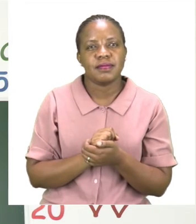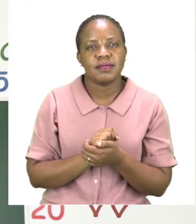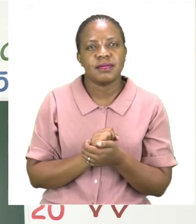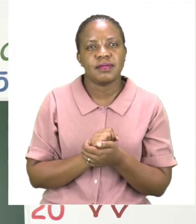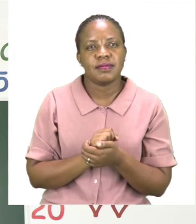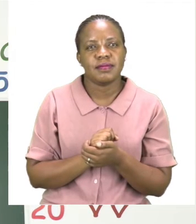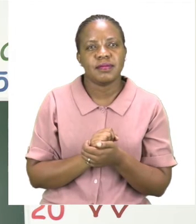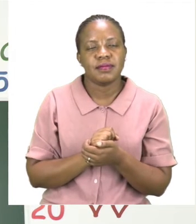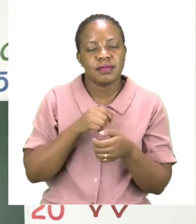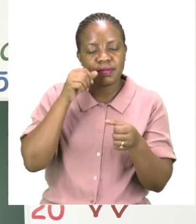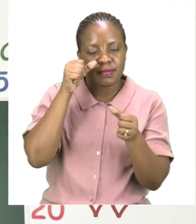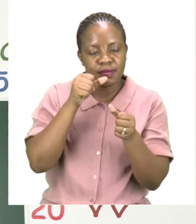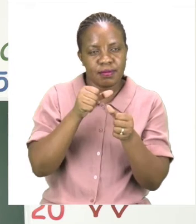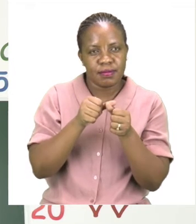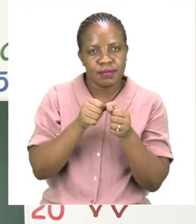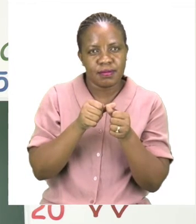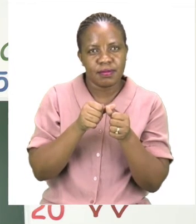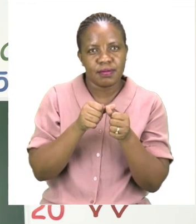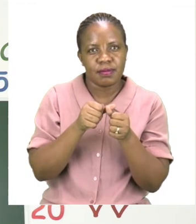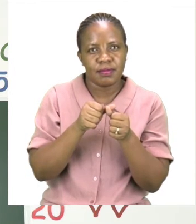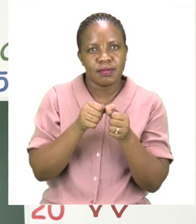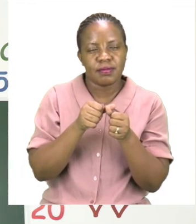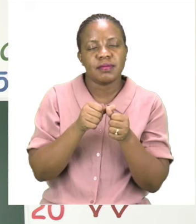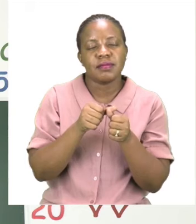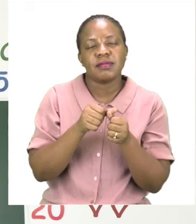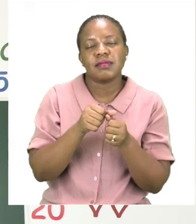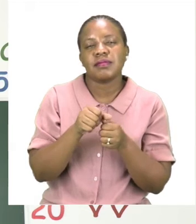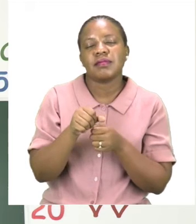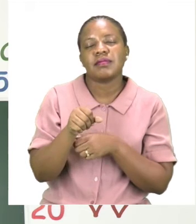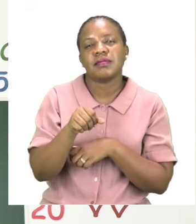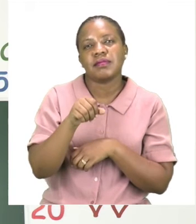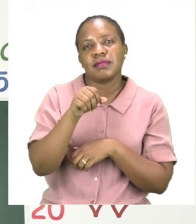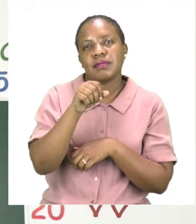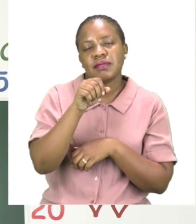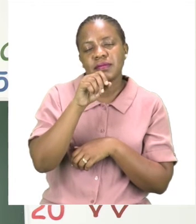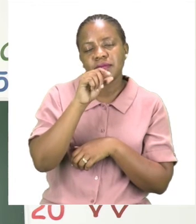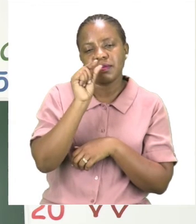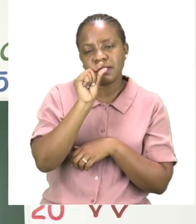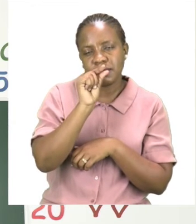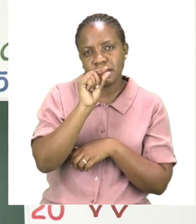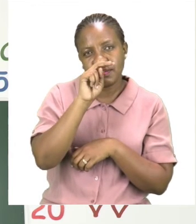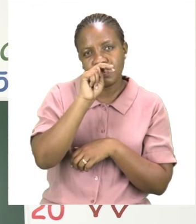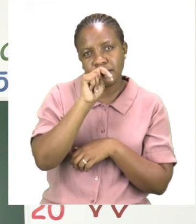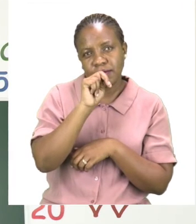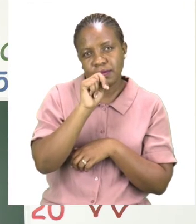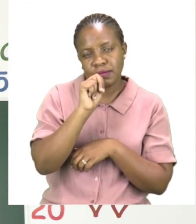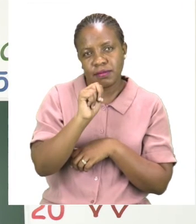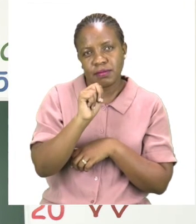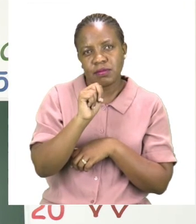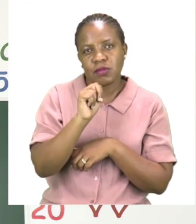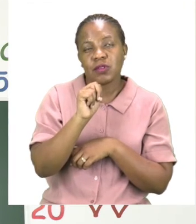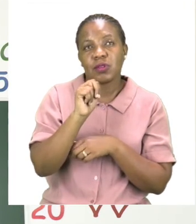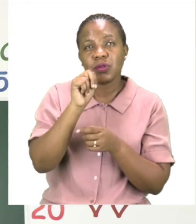girls, small letter N does not pass the dotted line. So we are going to now try it